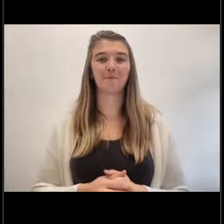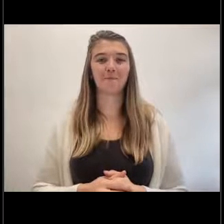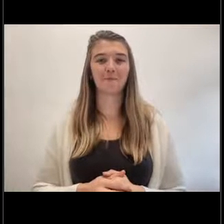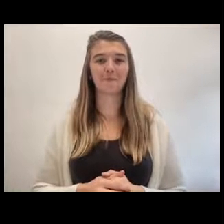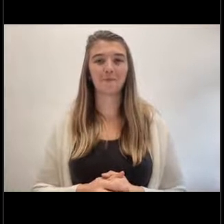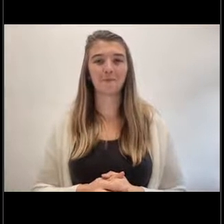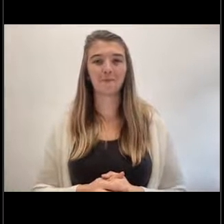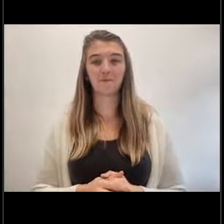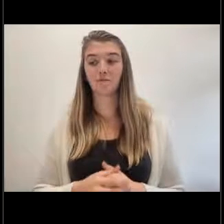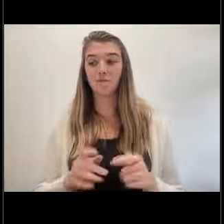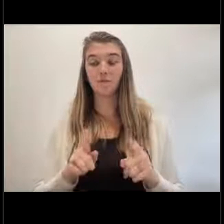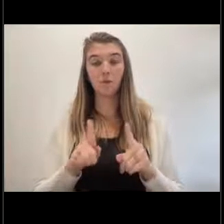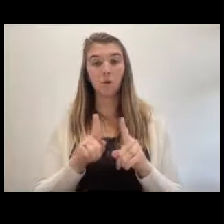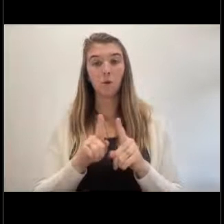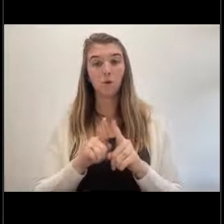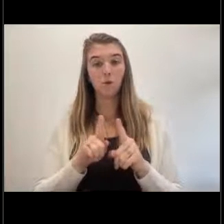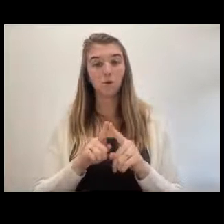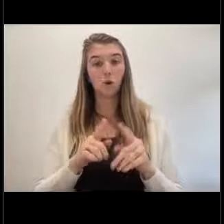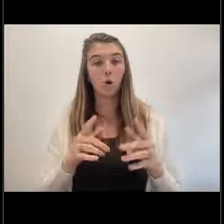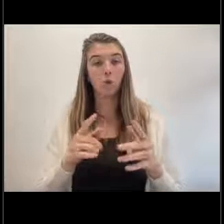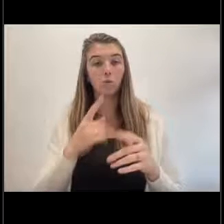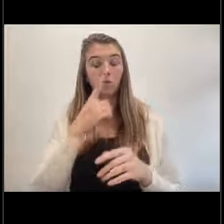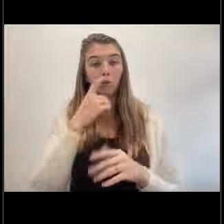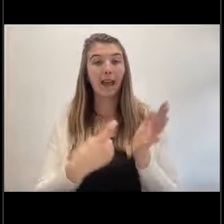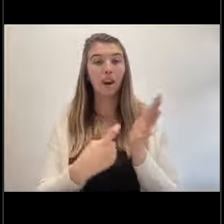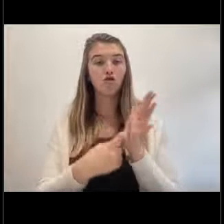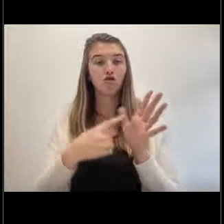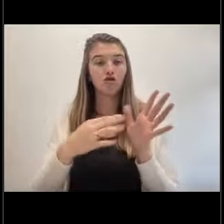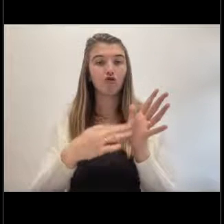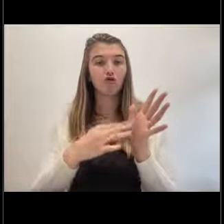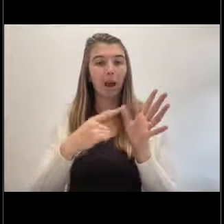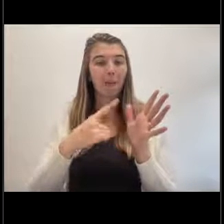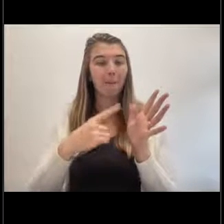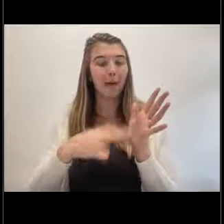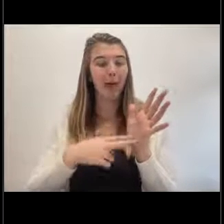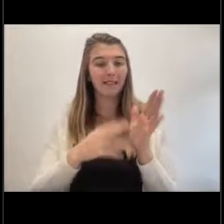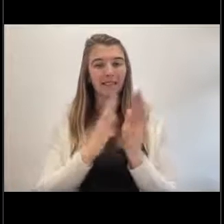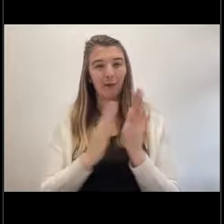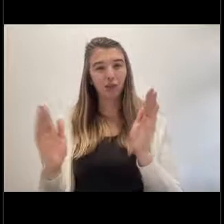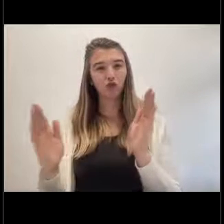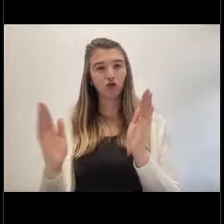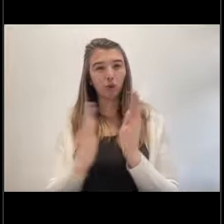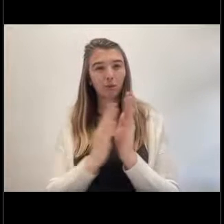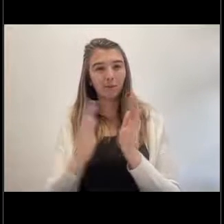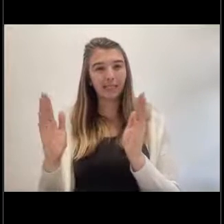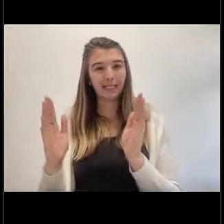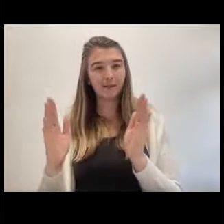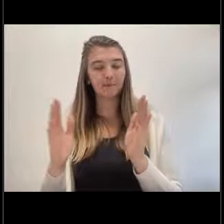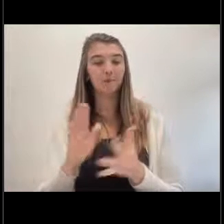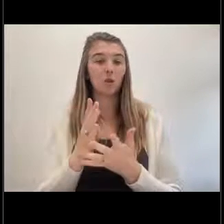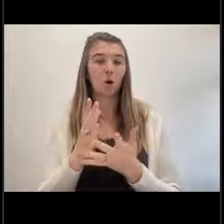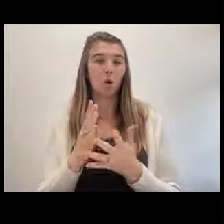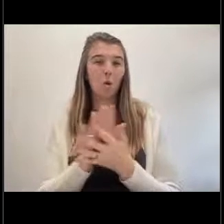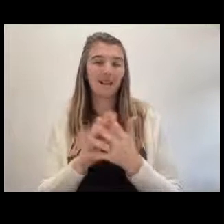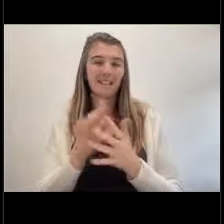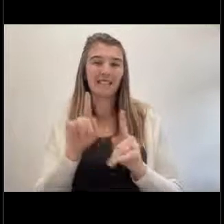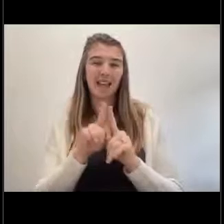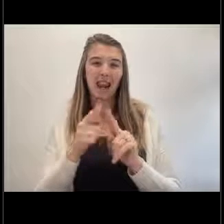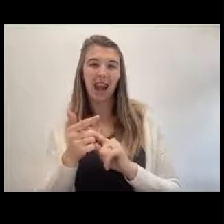Similarly, you have Raman is also a vibrational technique that with a laser you can get from the Raman